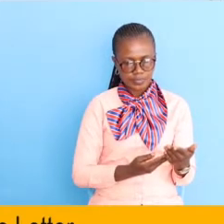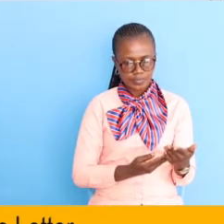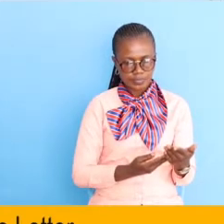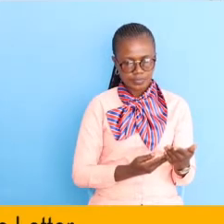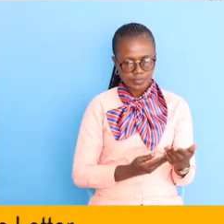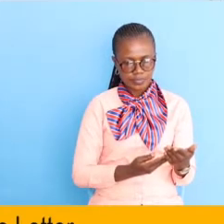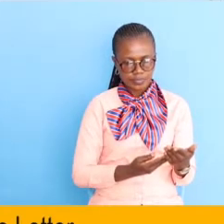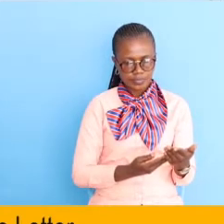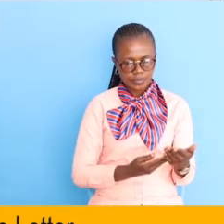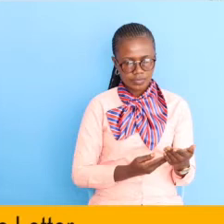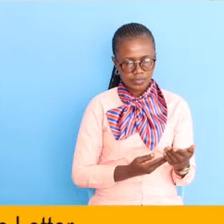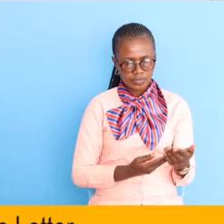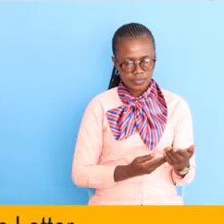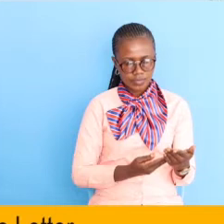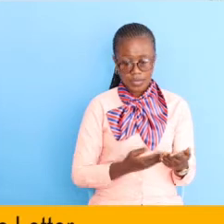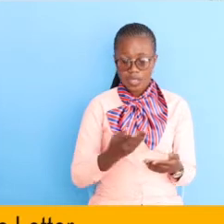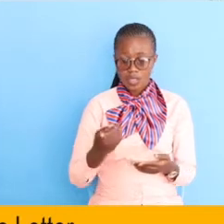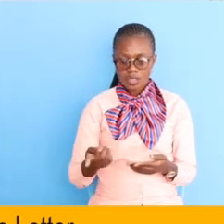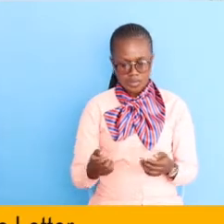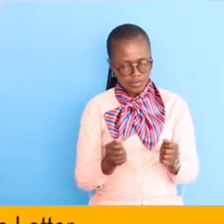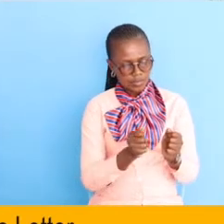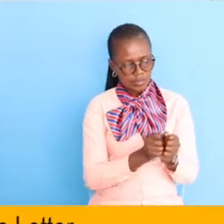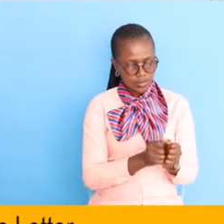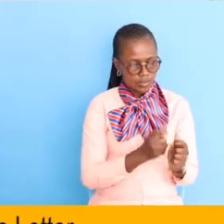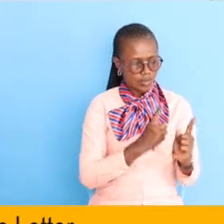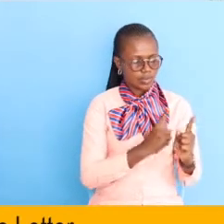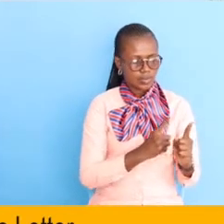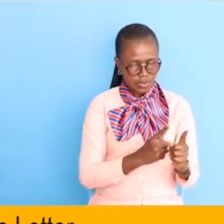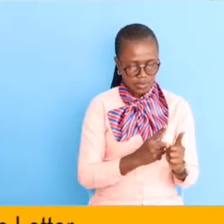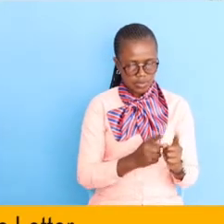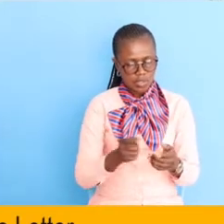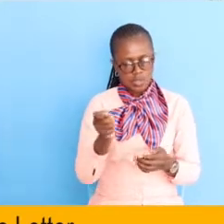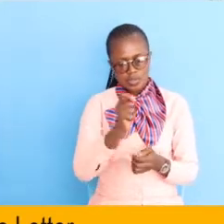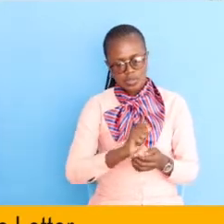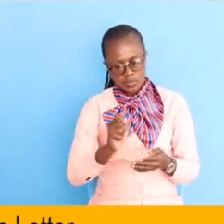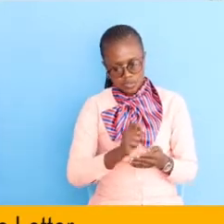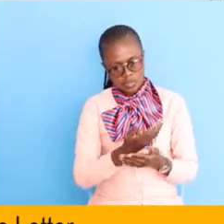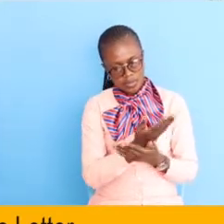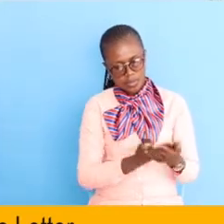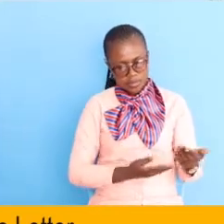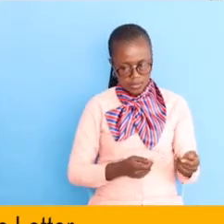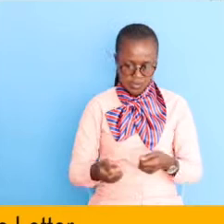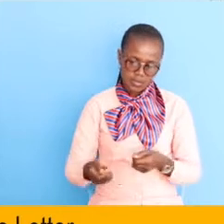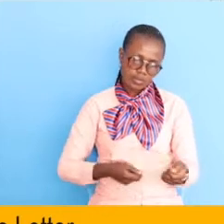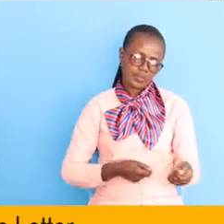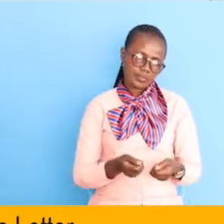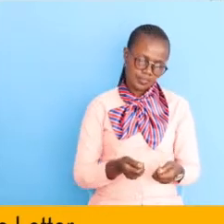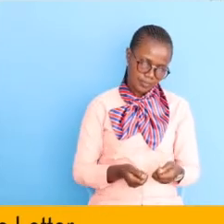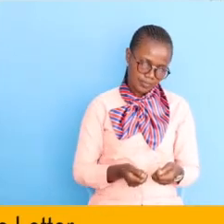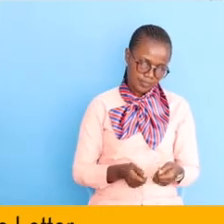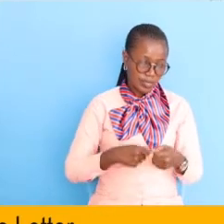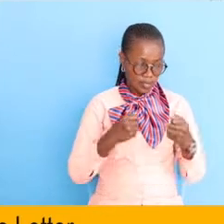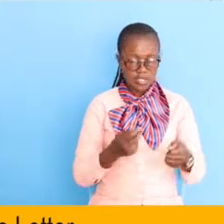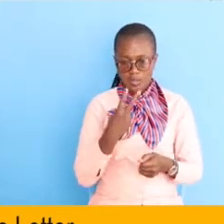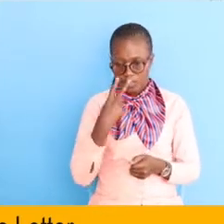So these are the aspects, as I said, that when we are to write a business letter, we have to see